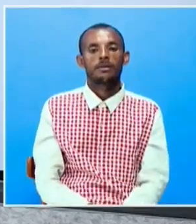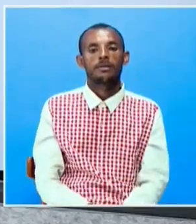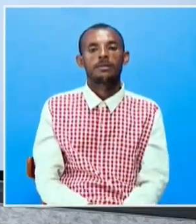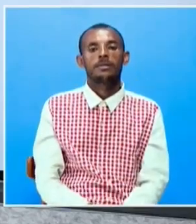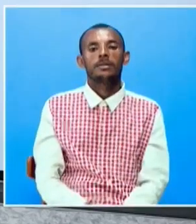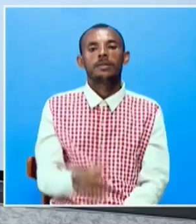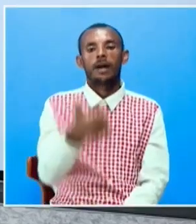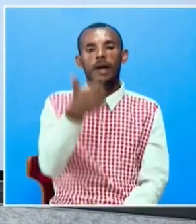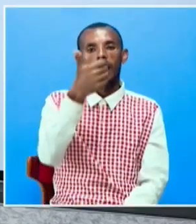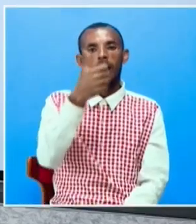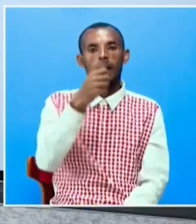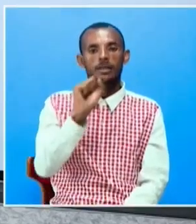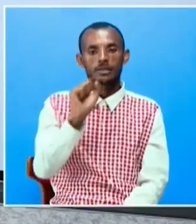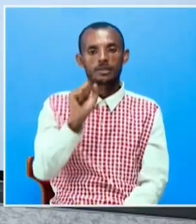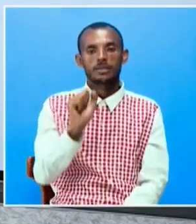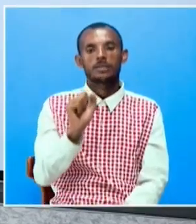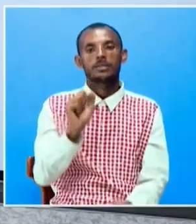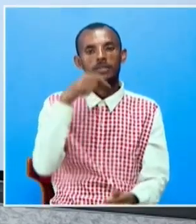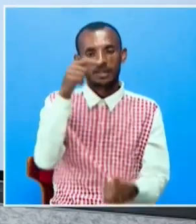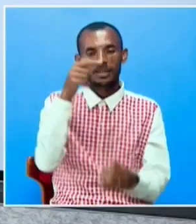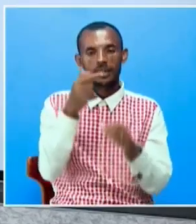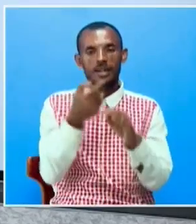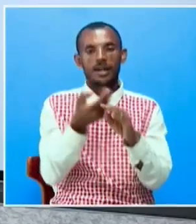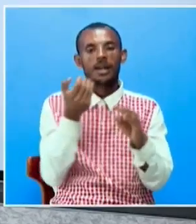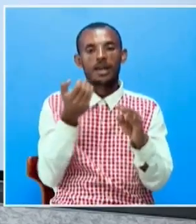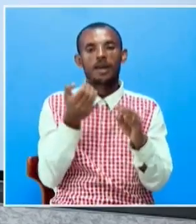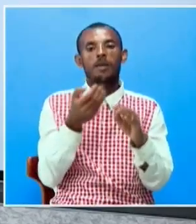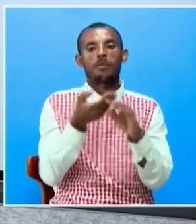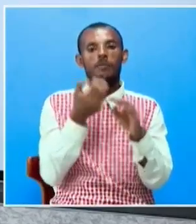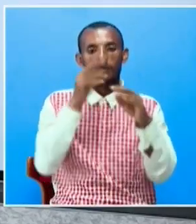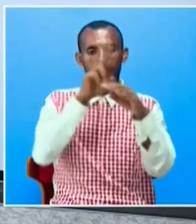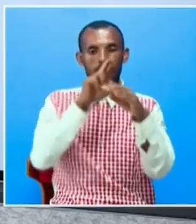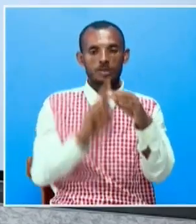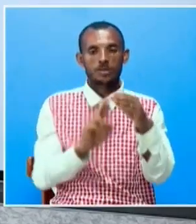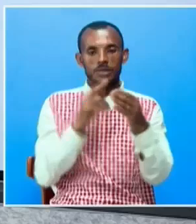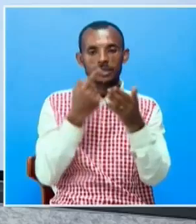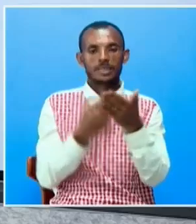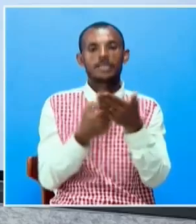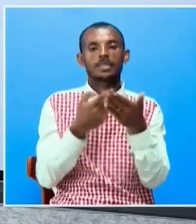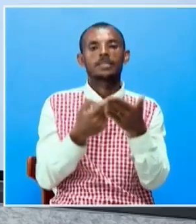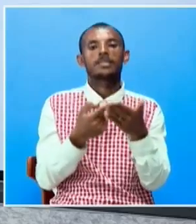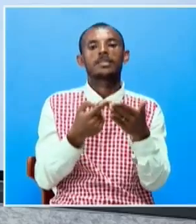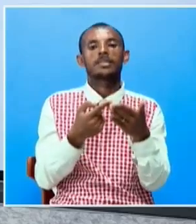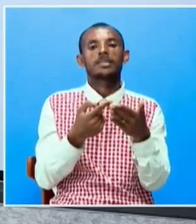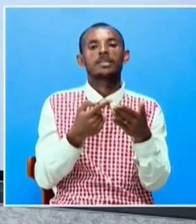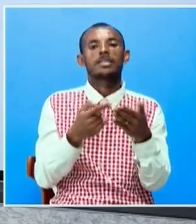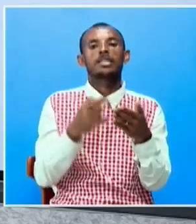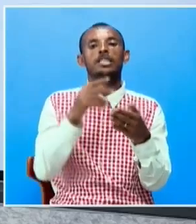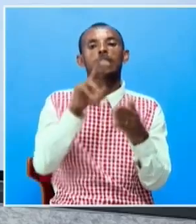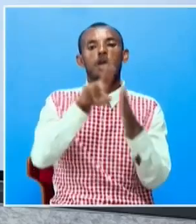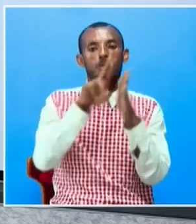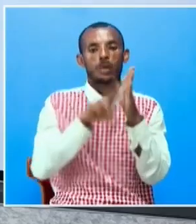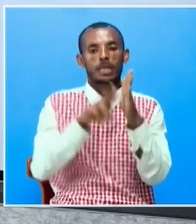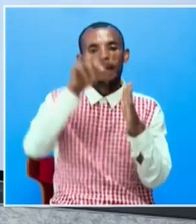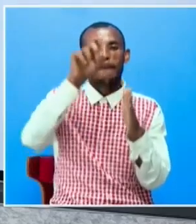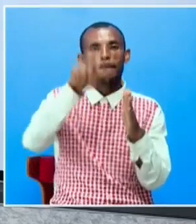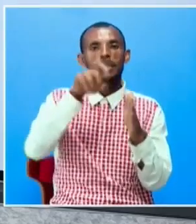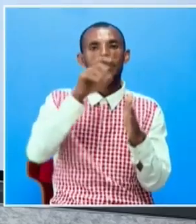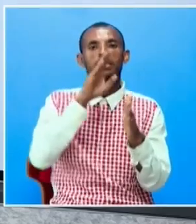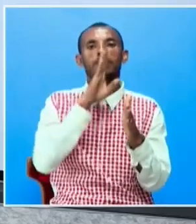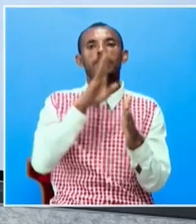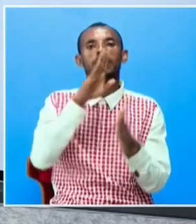As I said earlier, before ratio is stated, the unit must be the